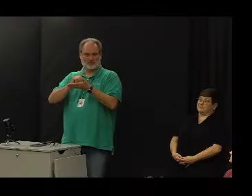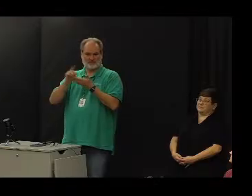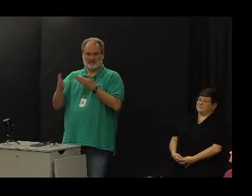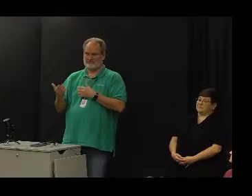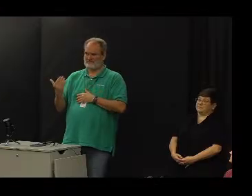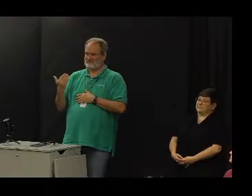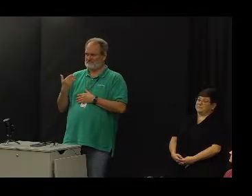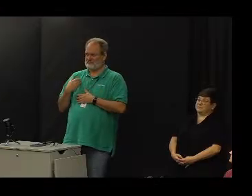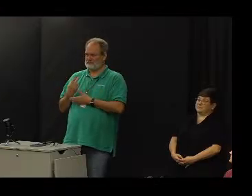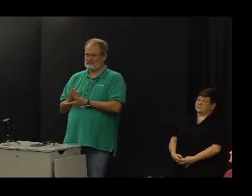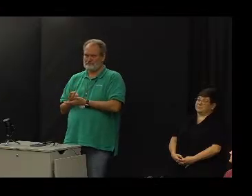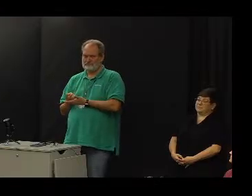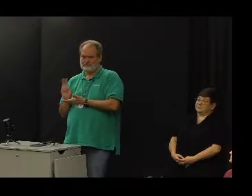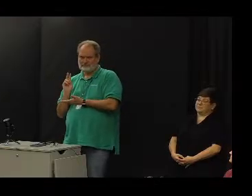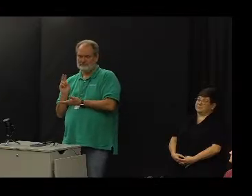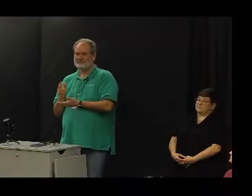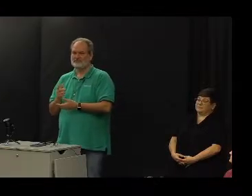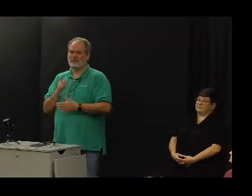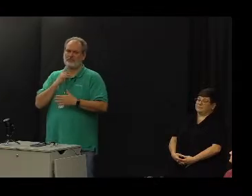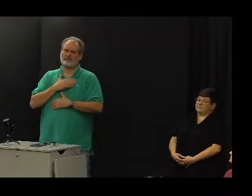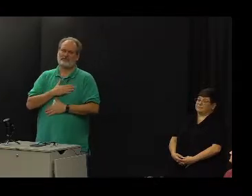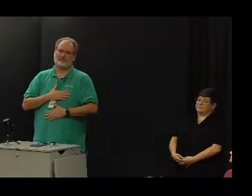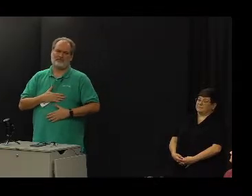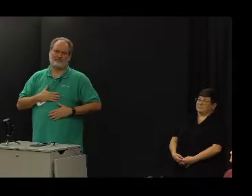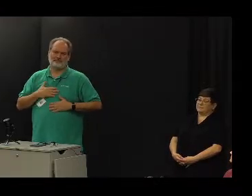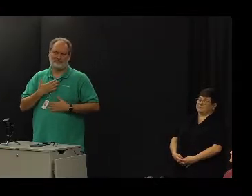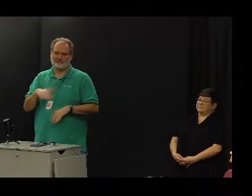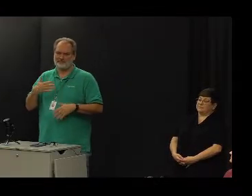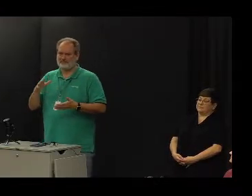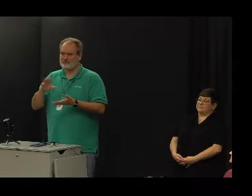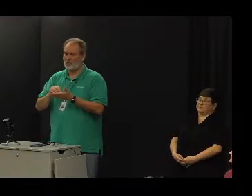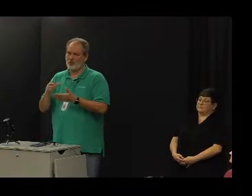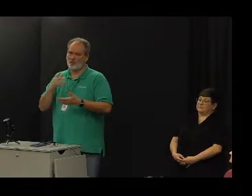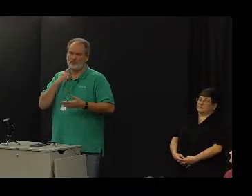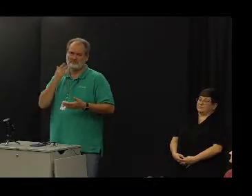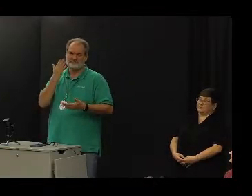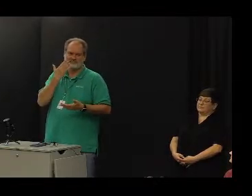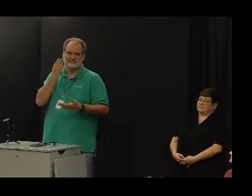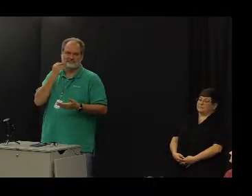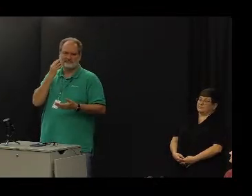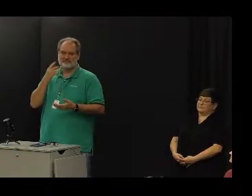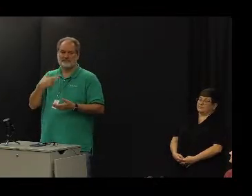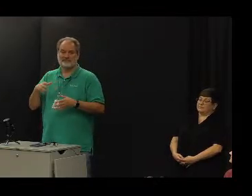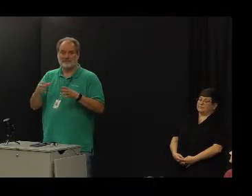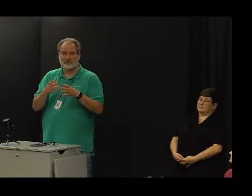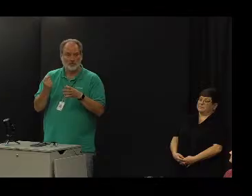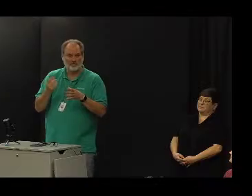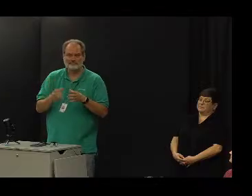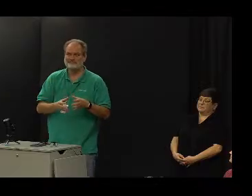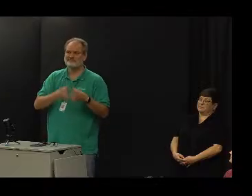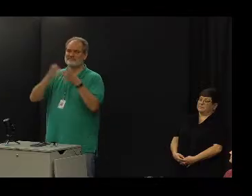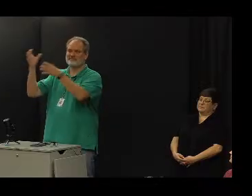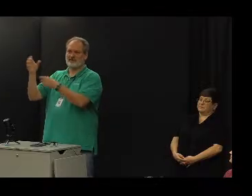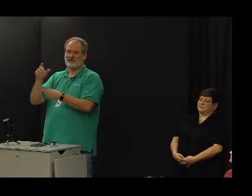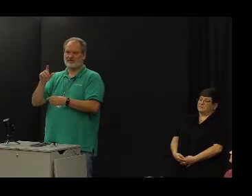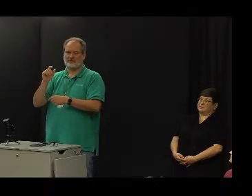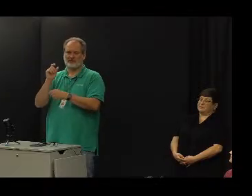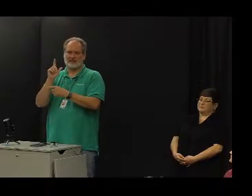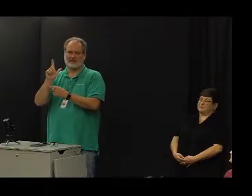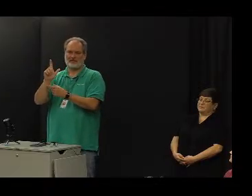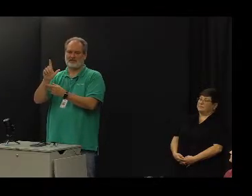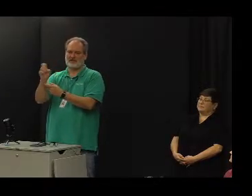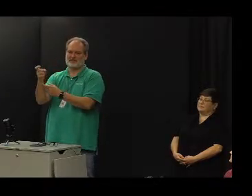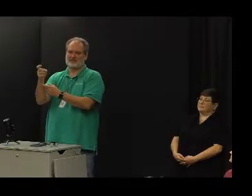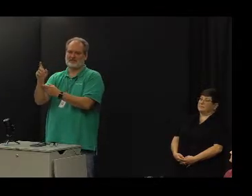We had prom weekend not too long ago. I'm wanting to say that was 2 weeks ago. It was an open weekend, and we really had a